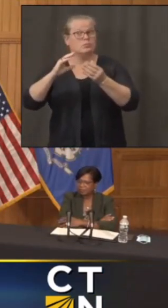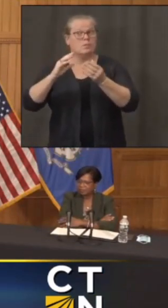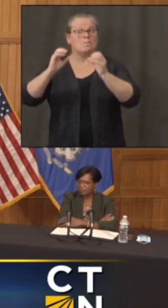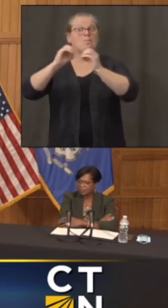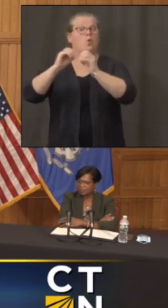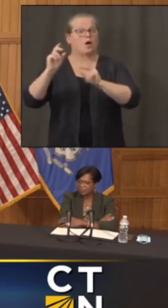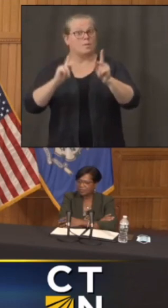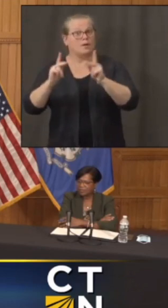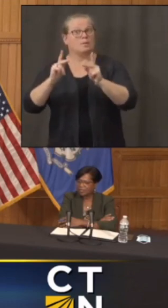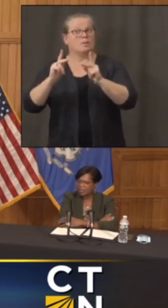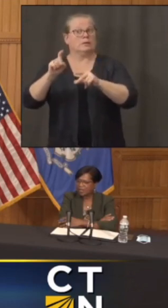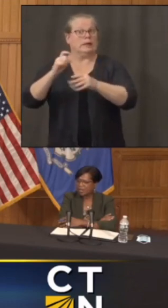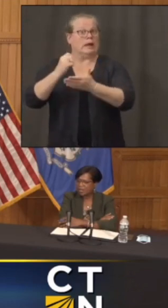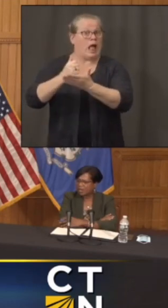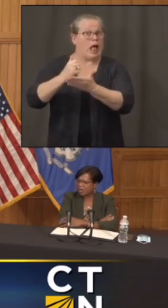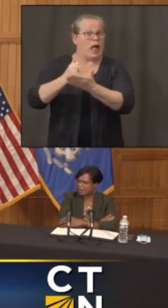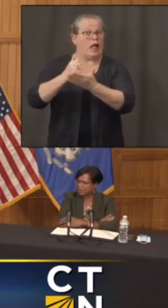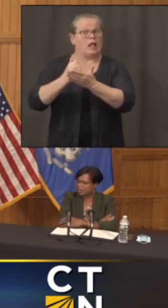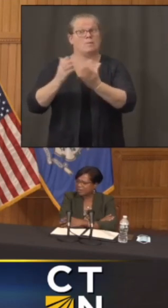in person?